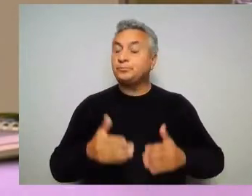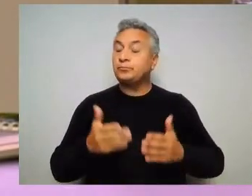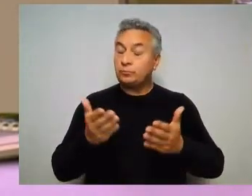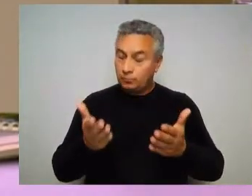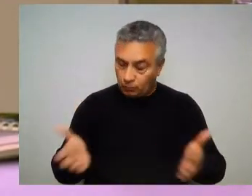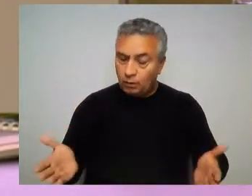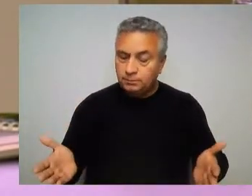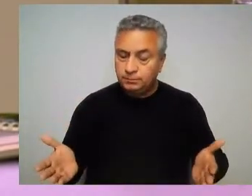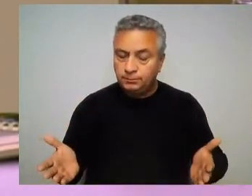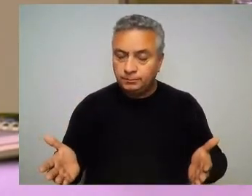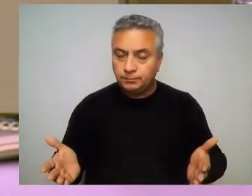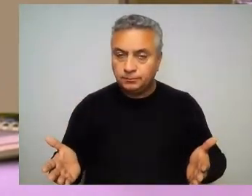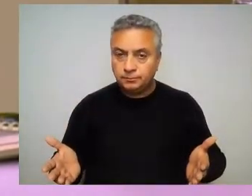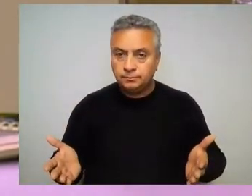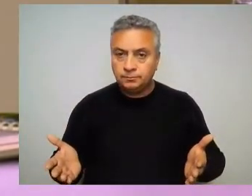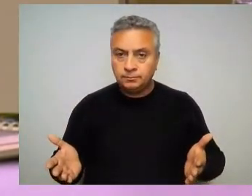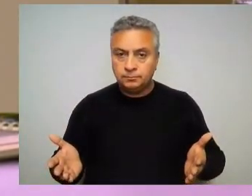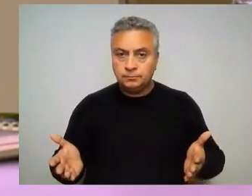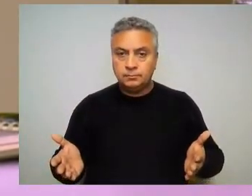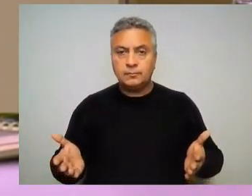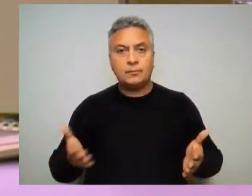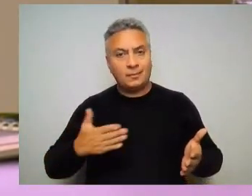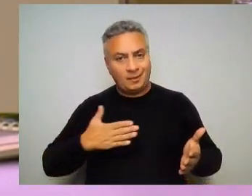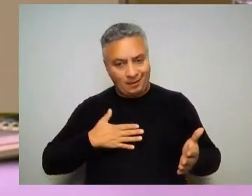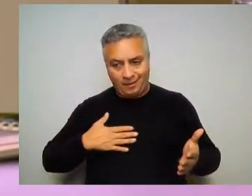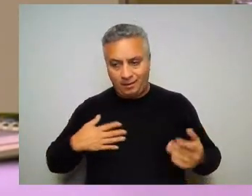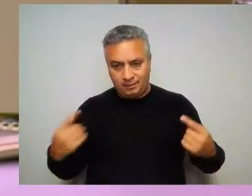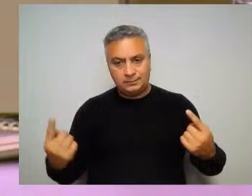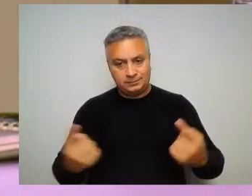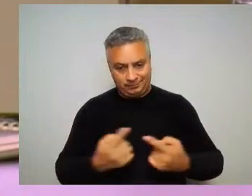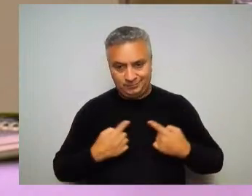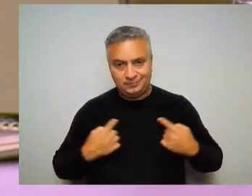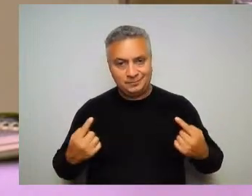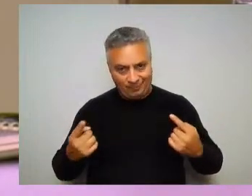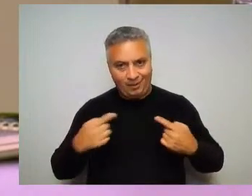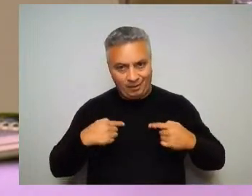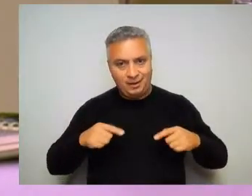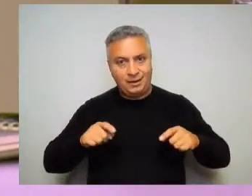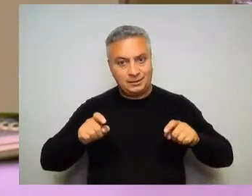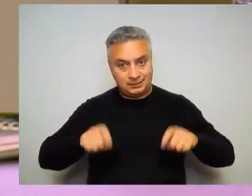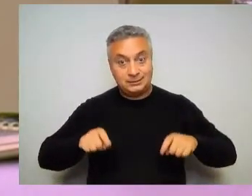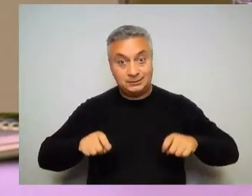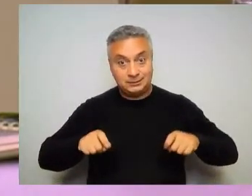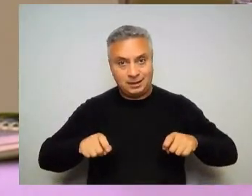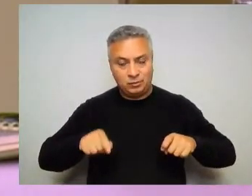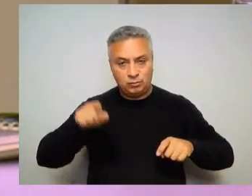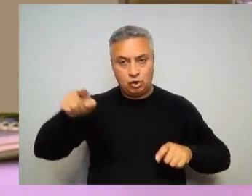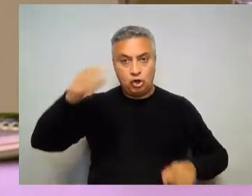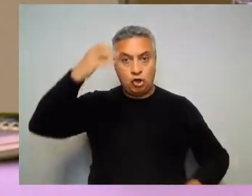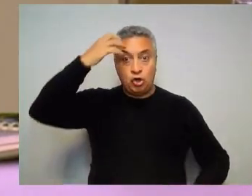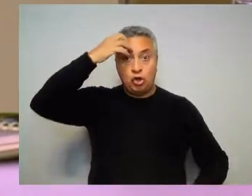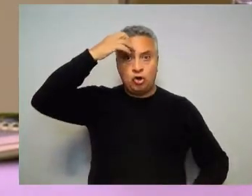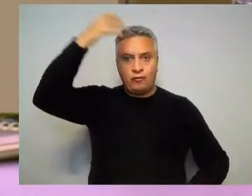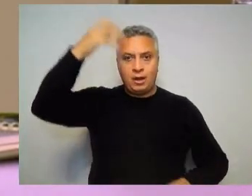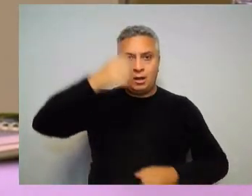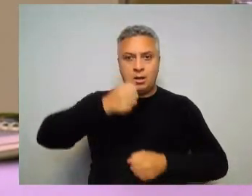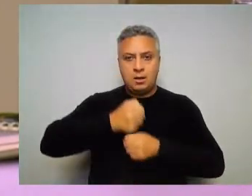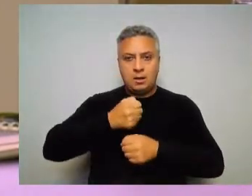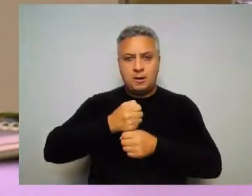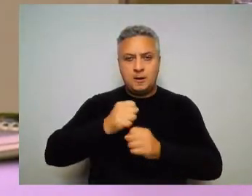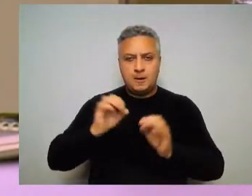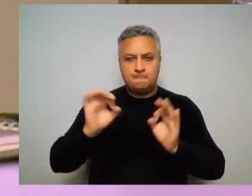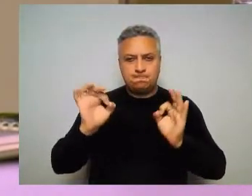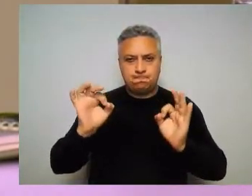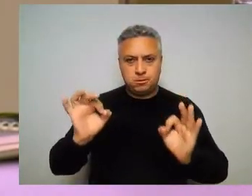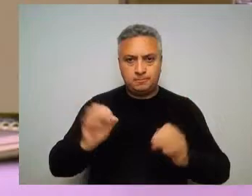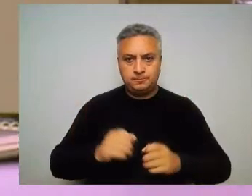So we need a much more efficient state, a